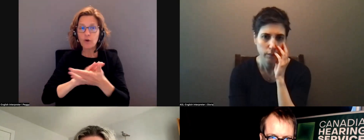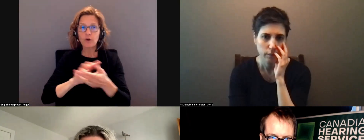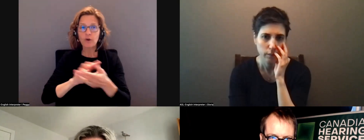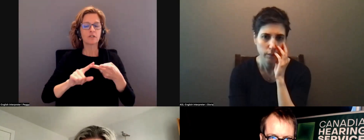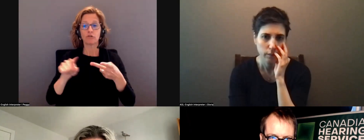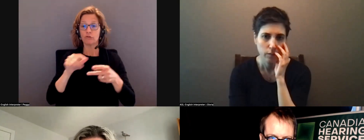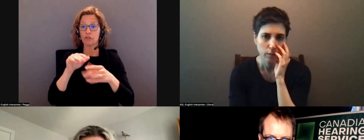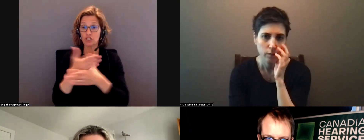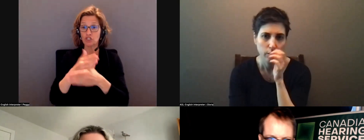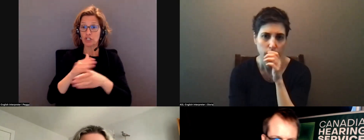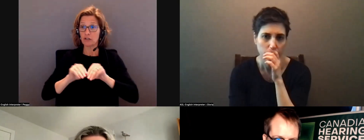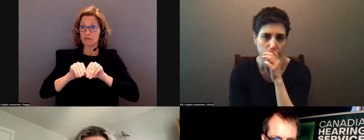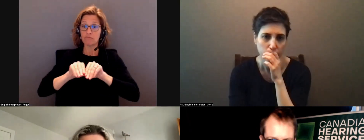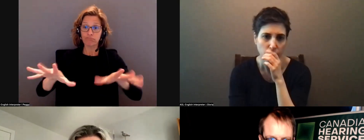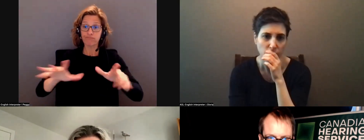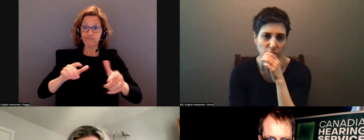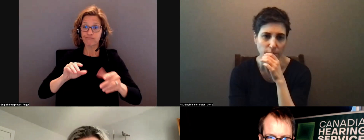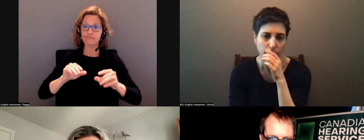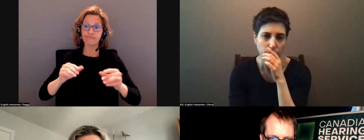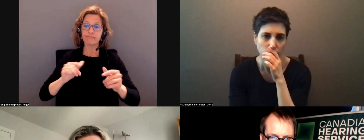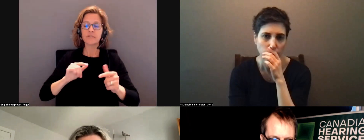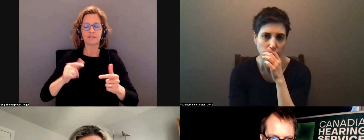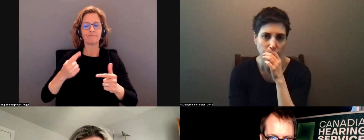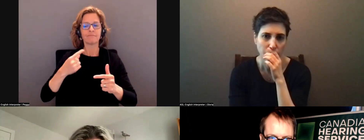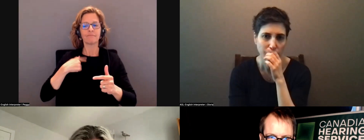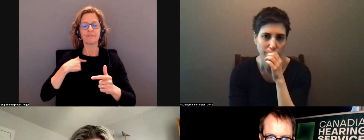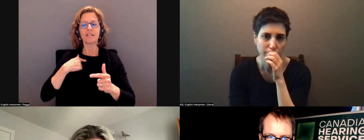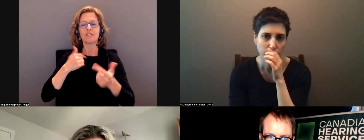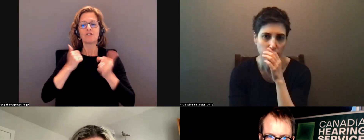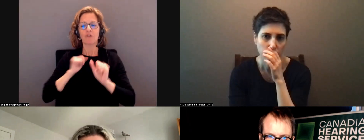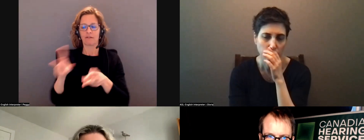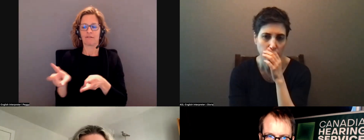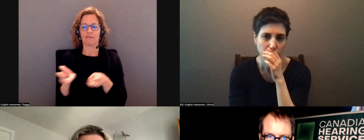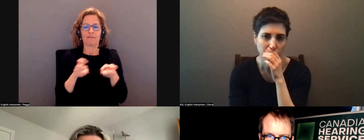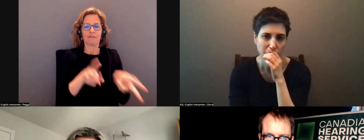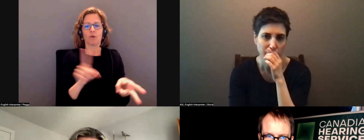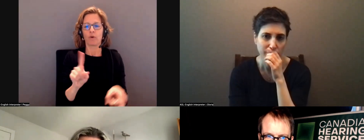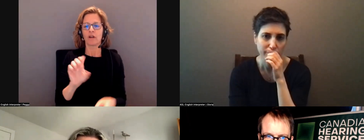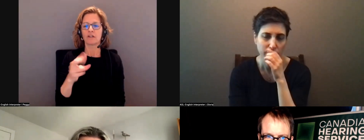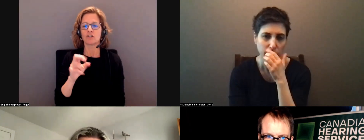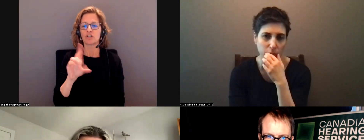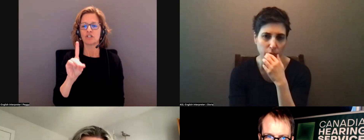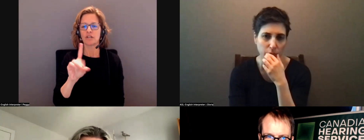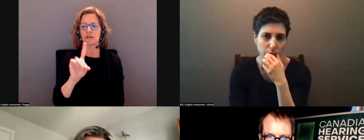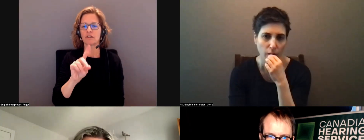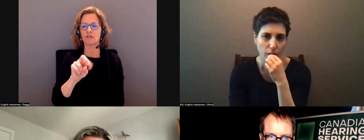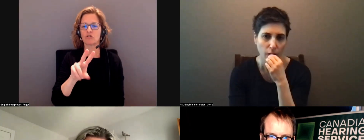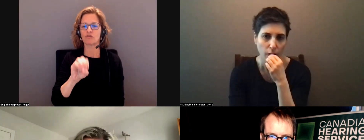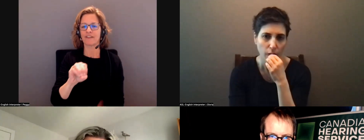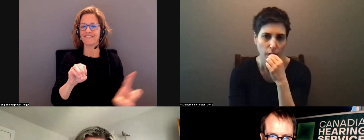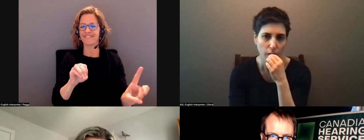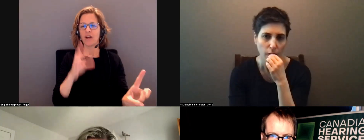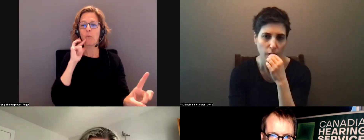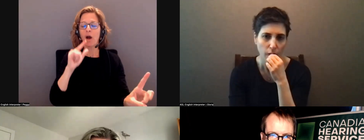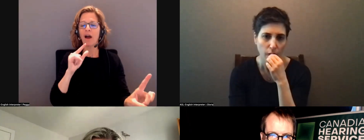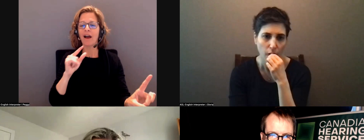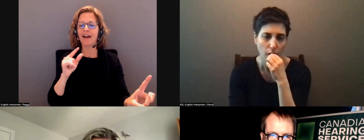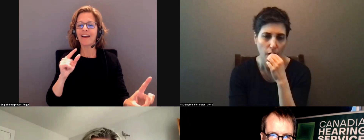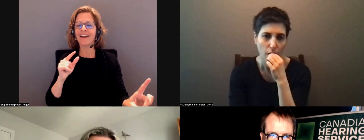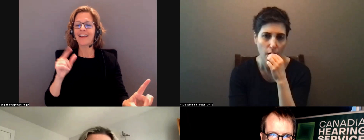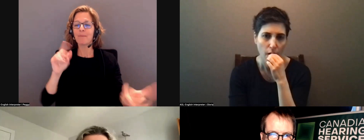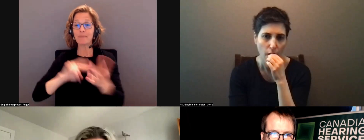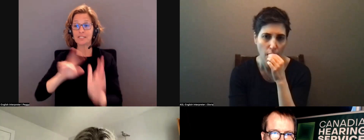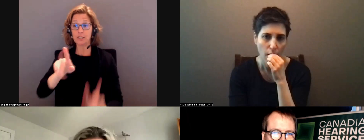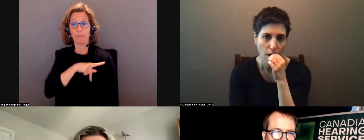may take a lot of space, we always suggest to put them in those shared drives because they're not counting against your personal drive that you have as